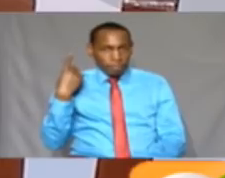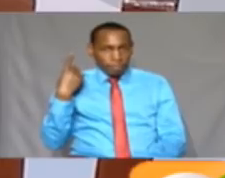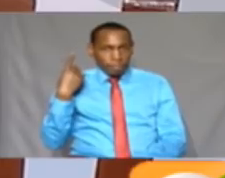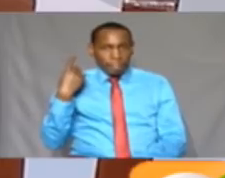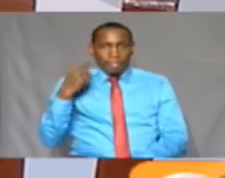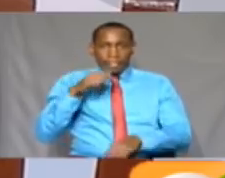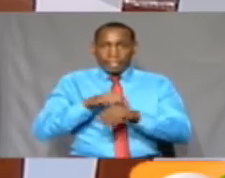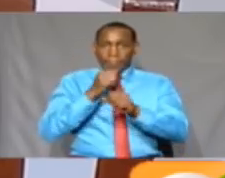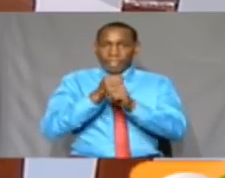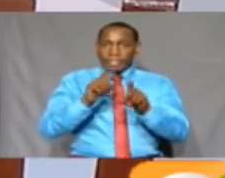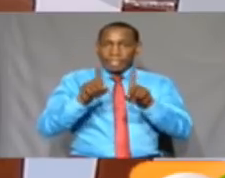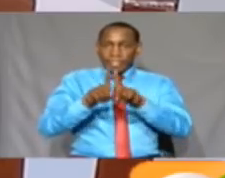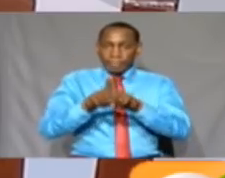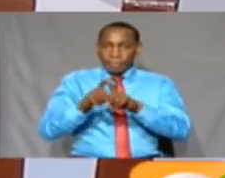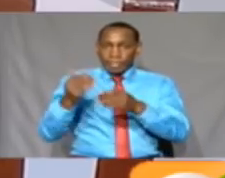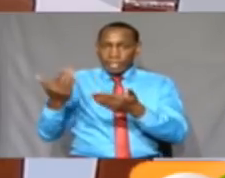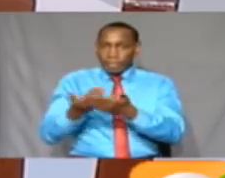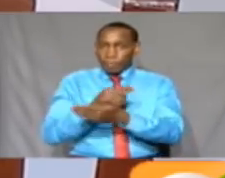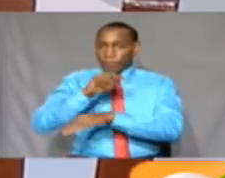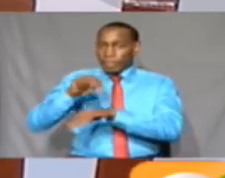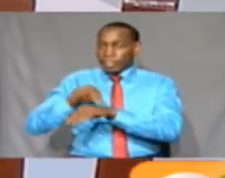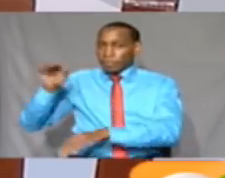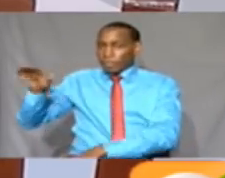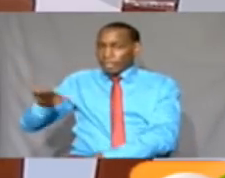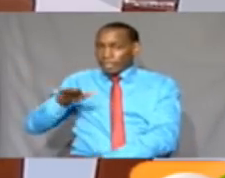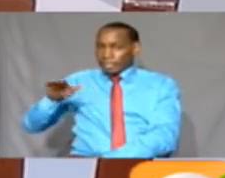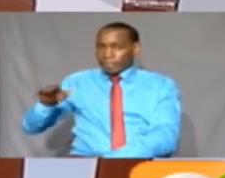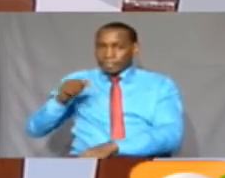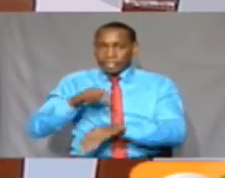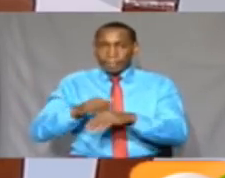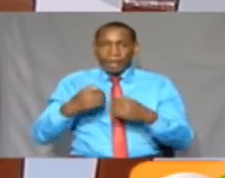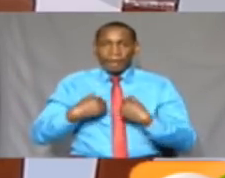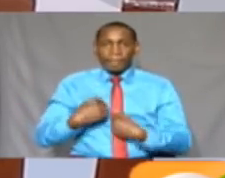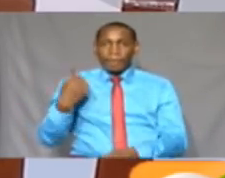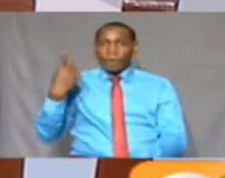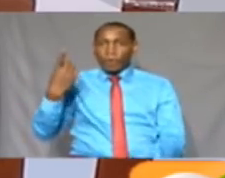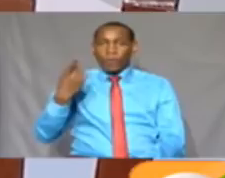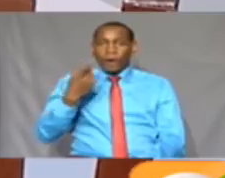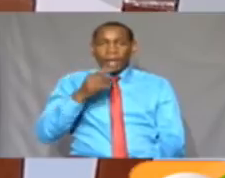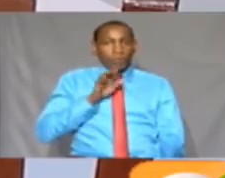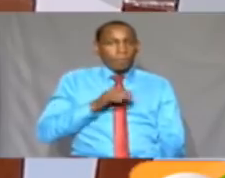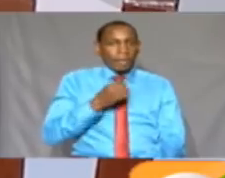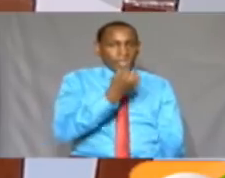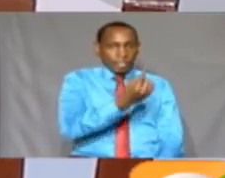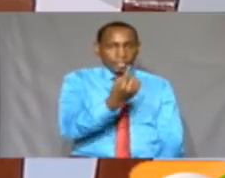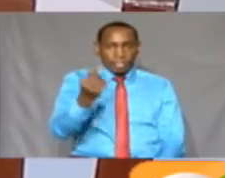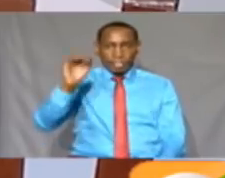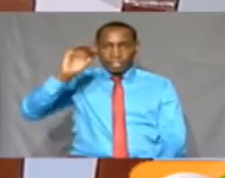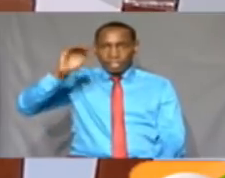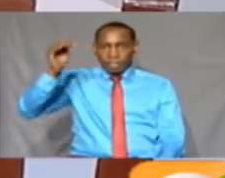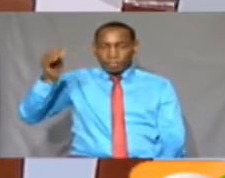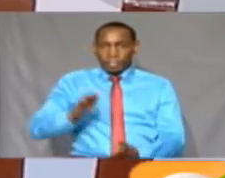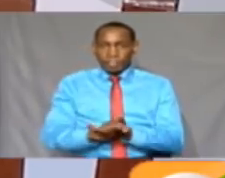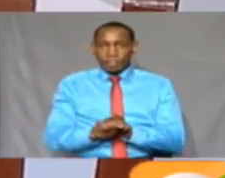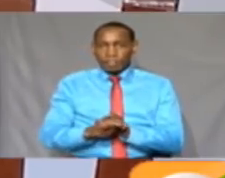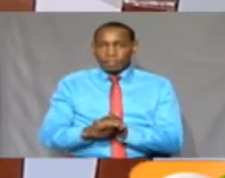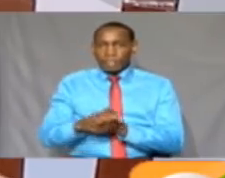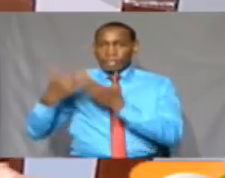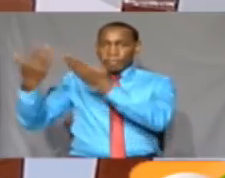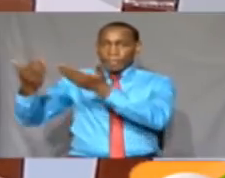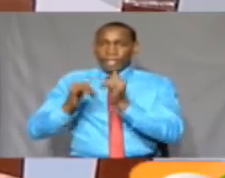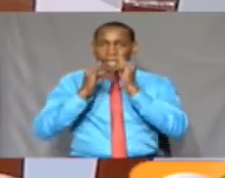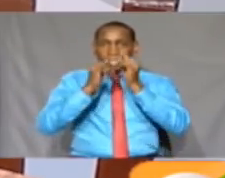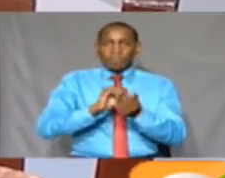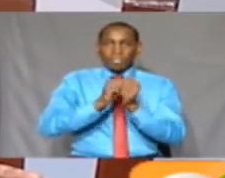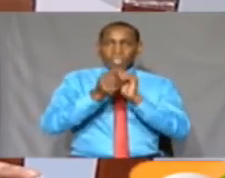once he does that and we kill the National Assembly, when you have one woman per county, you are not bringing anything new. That's